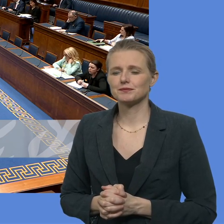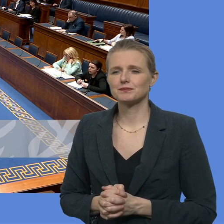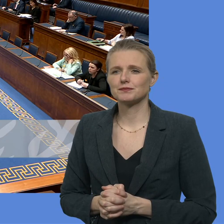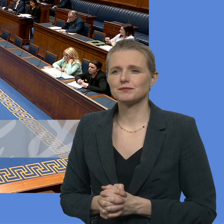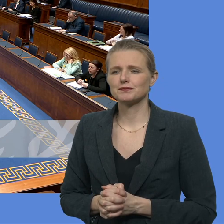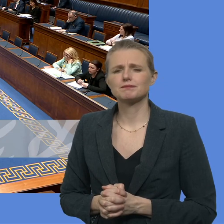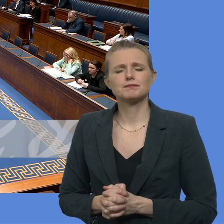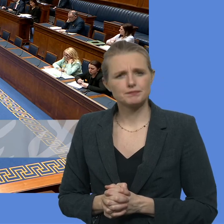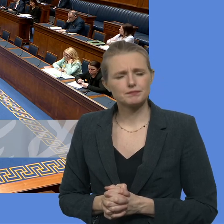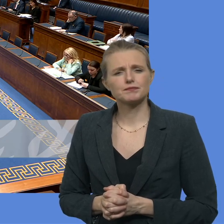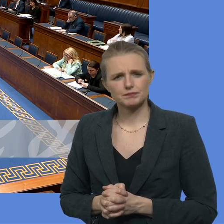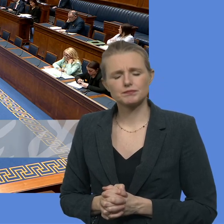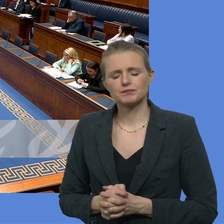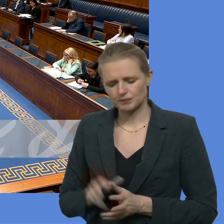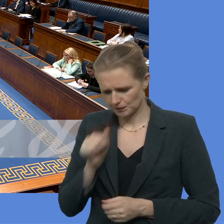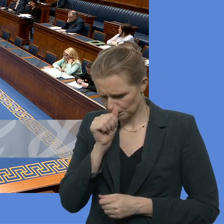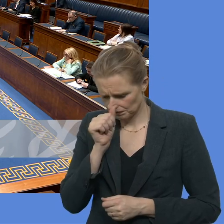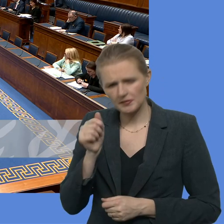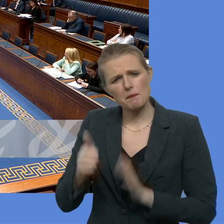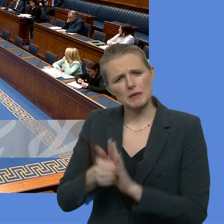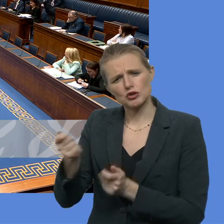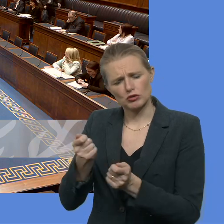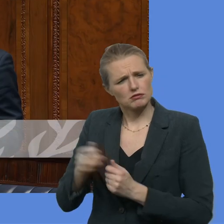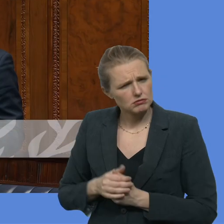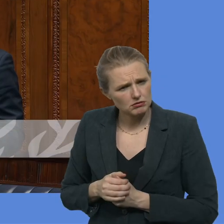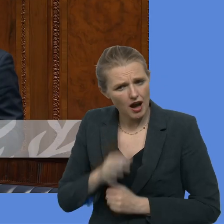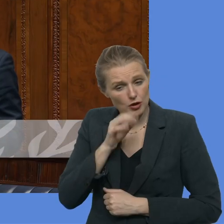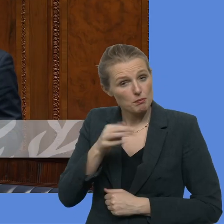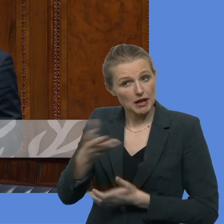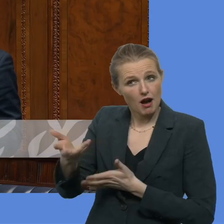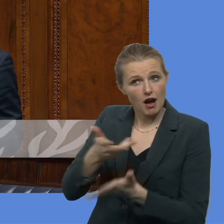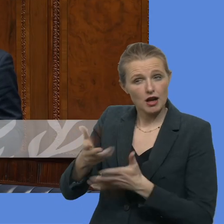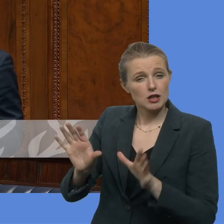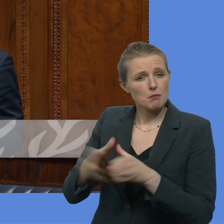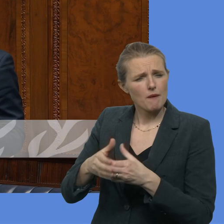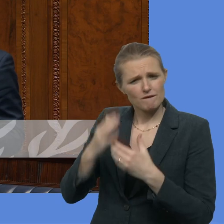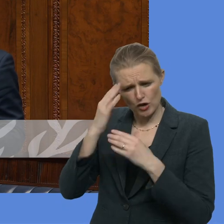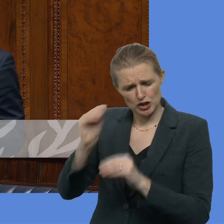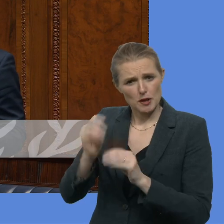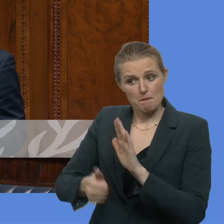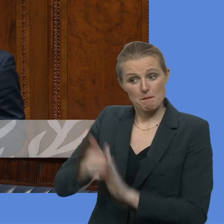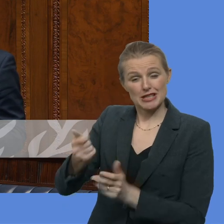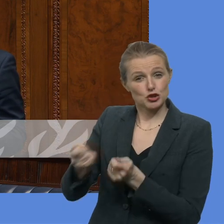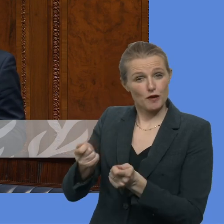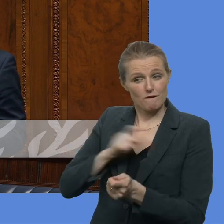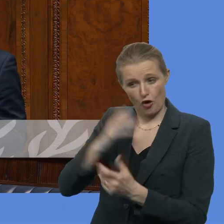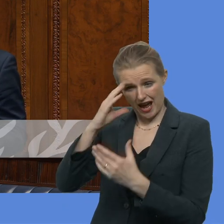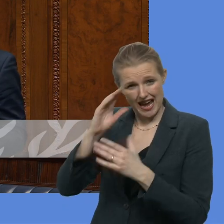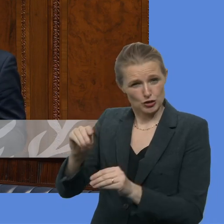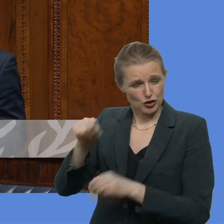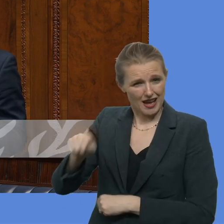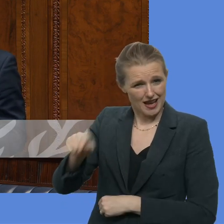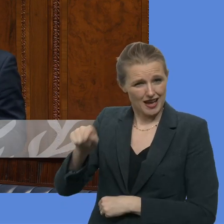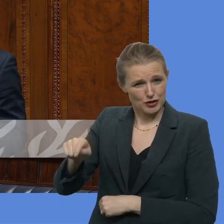The first answer thus far. Minister, what conversations have you had with the Department for Education and the Minister there in relation to the